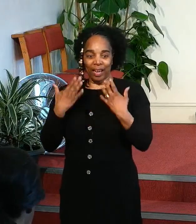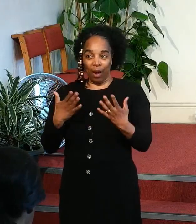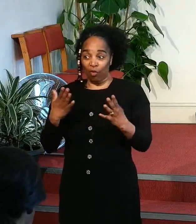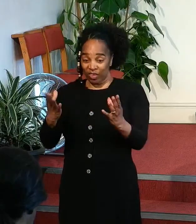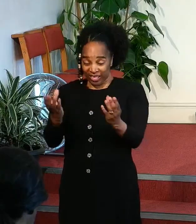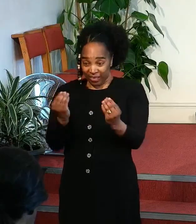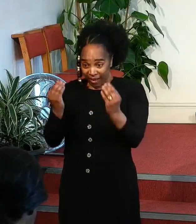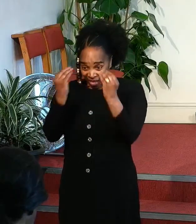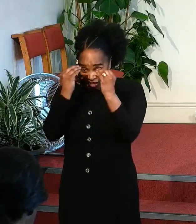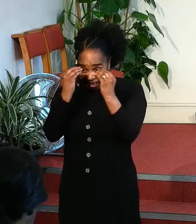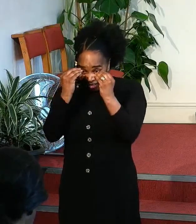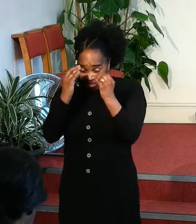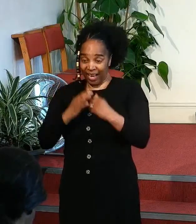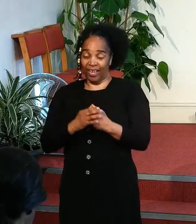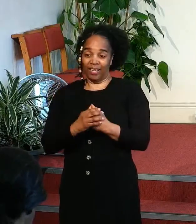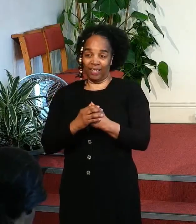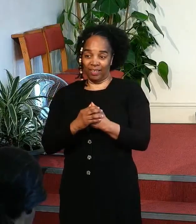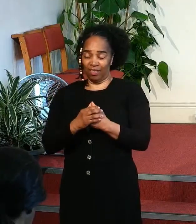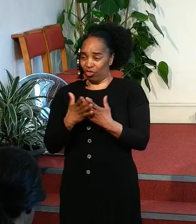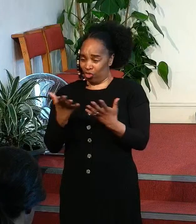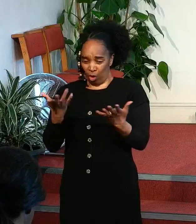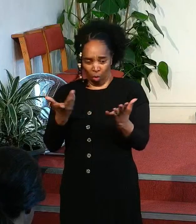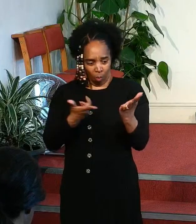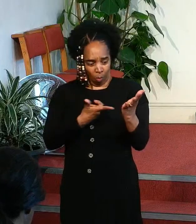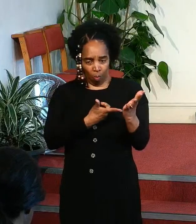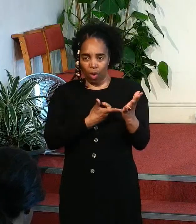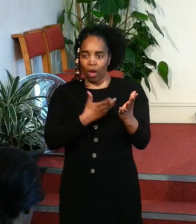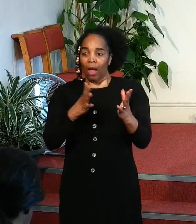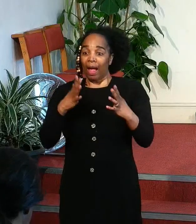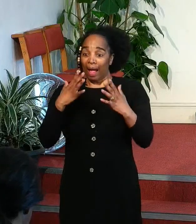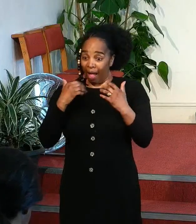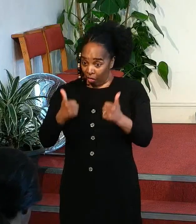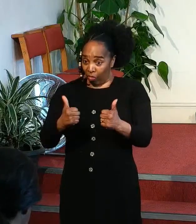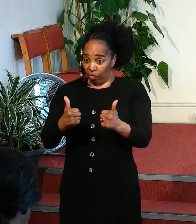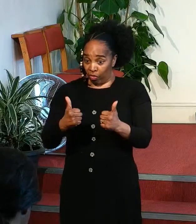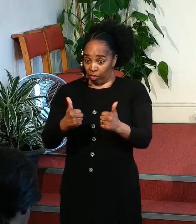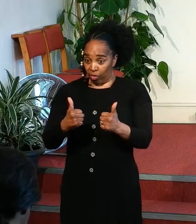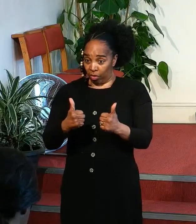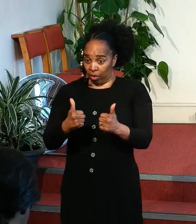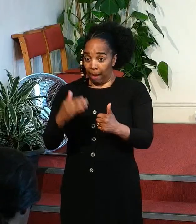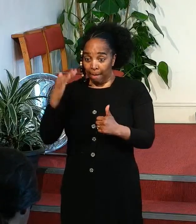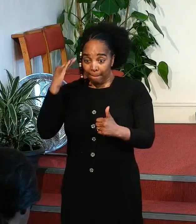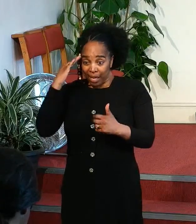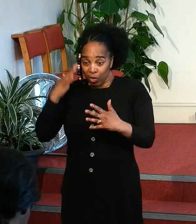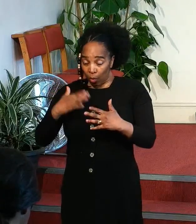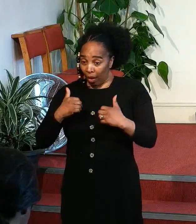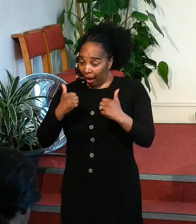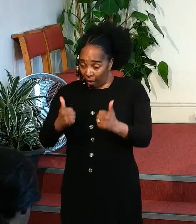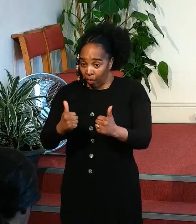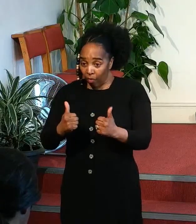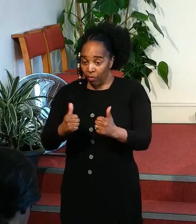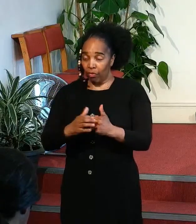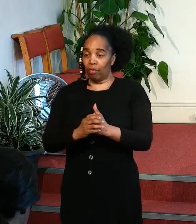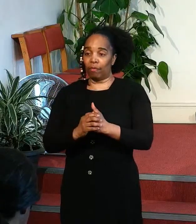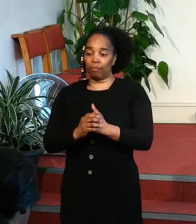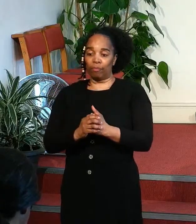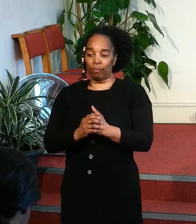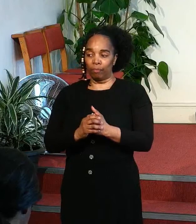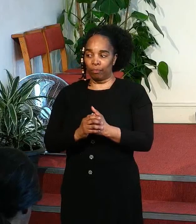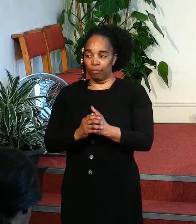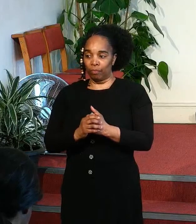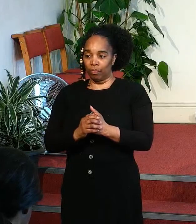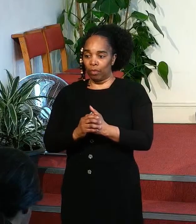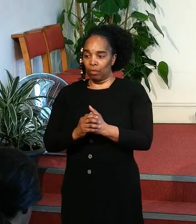educate us, as you open our minds, as you show us where we need to be in regards to our mental health, we pray that